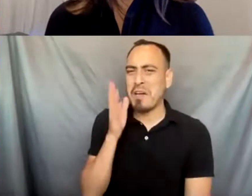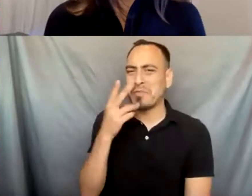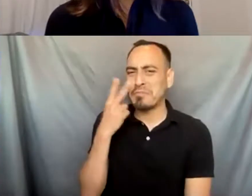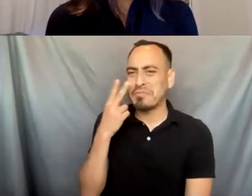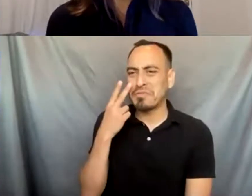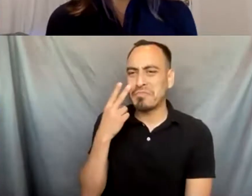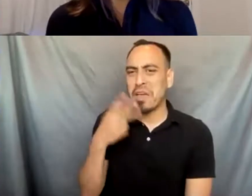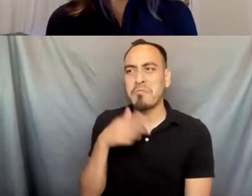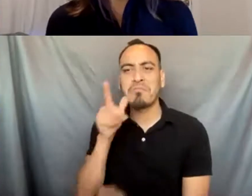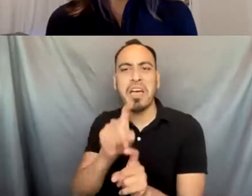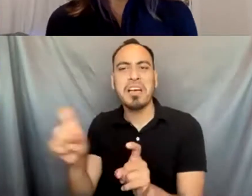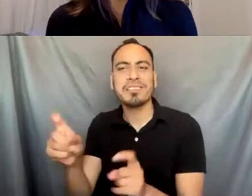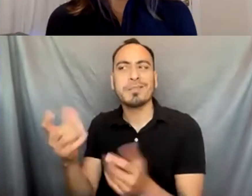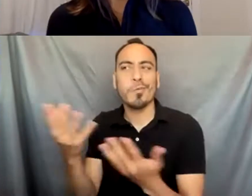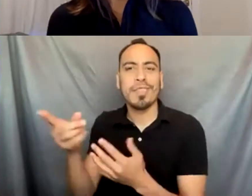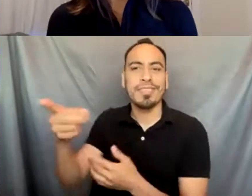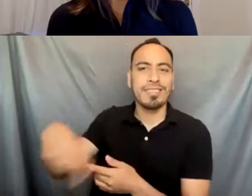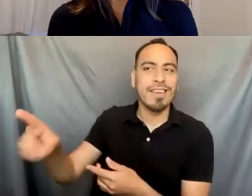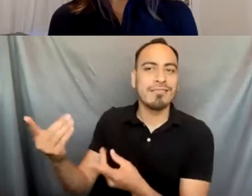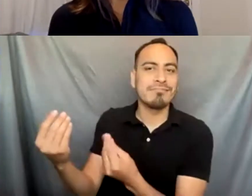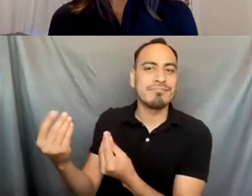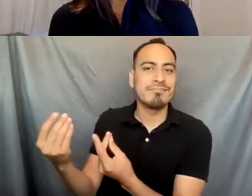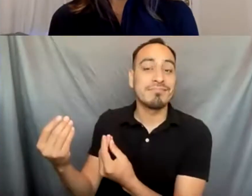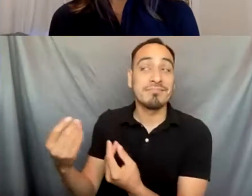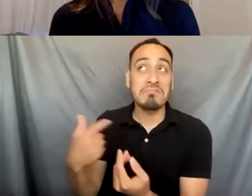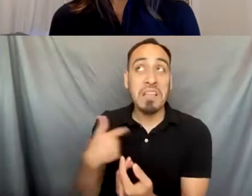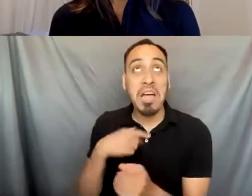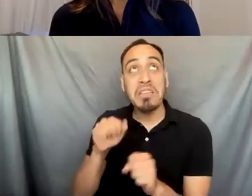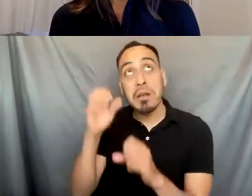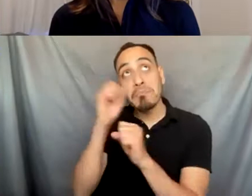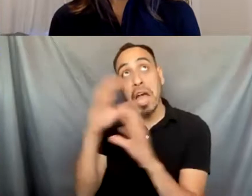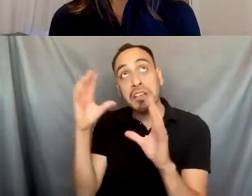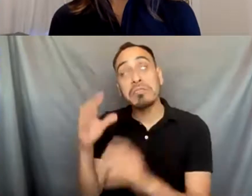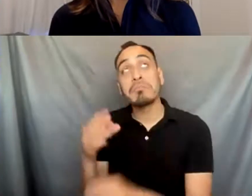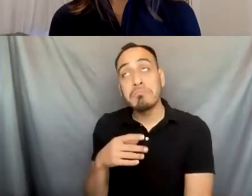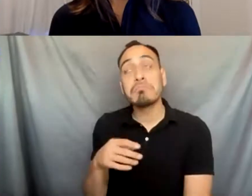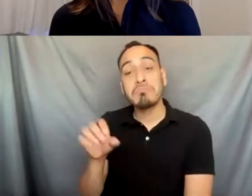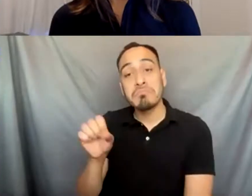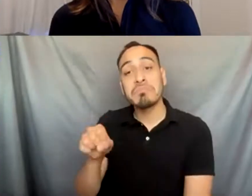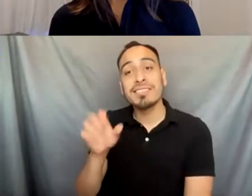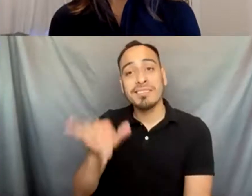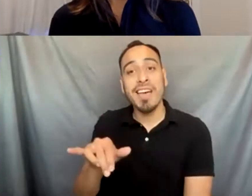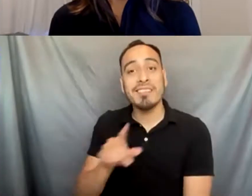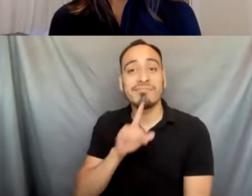put together. I can picture that does exist.